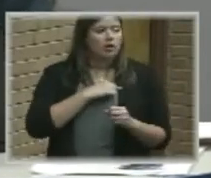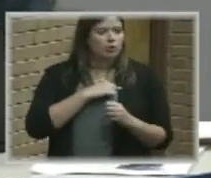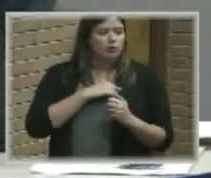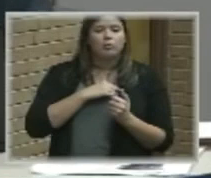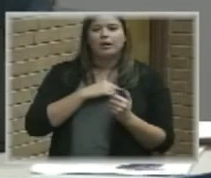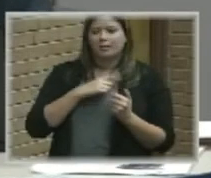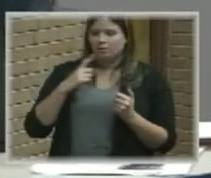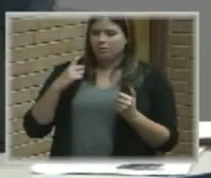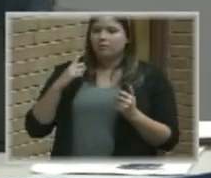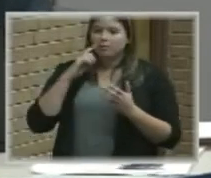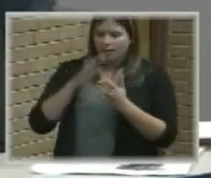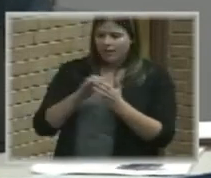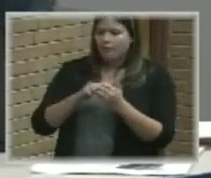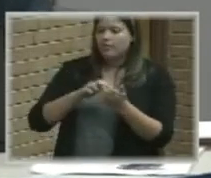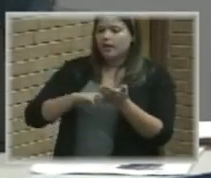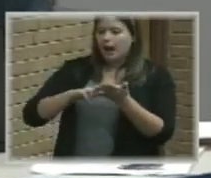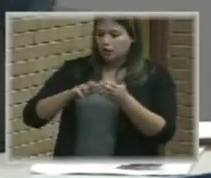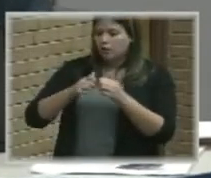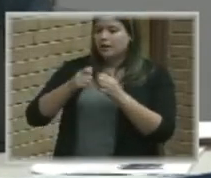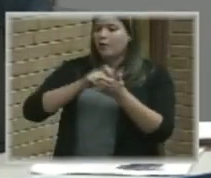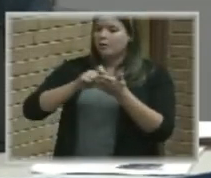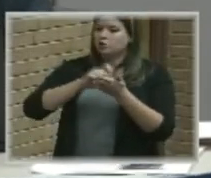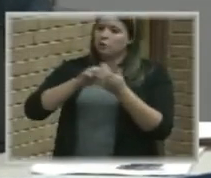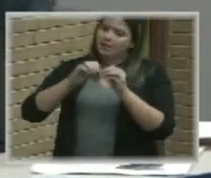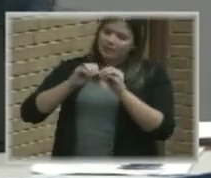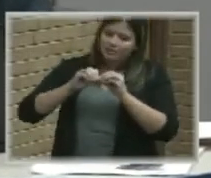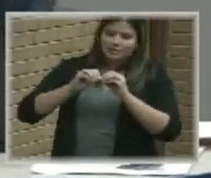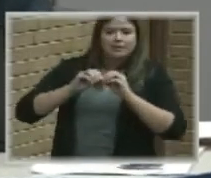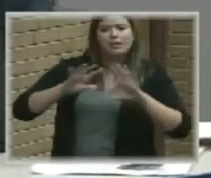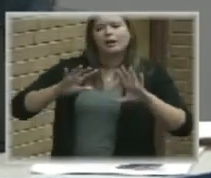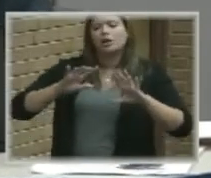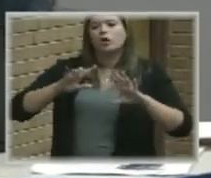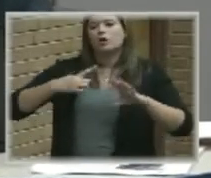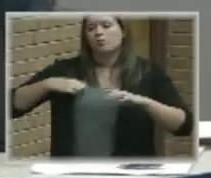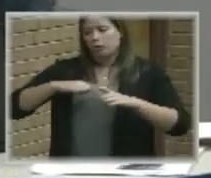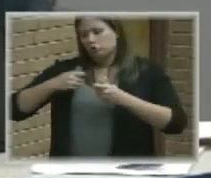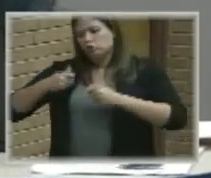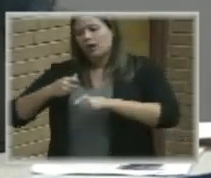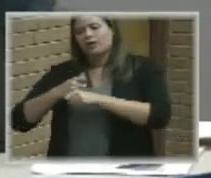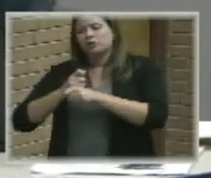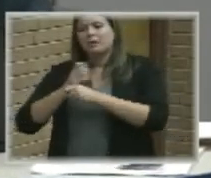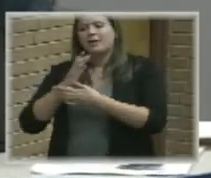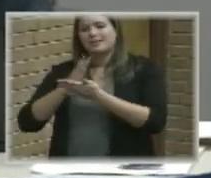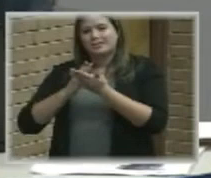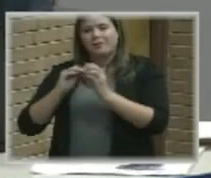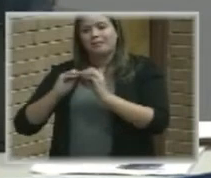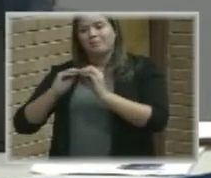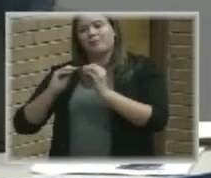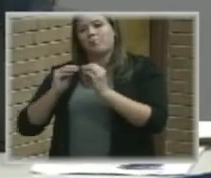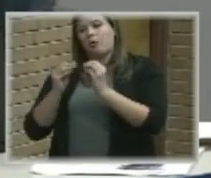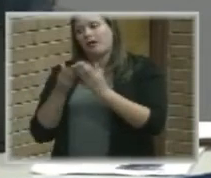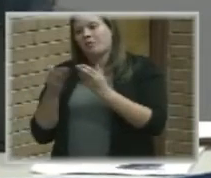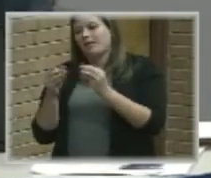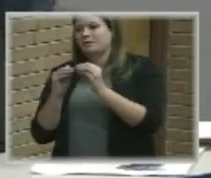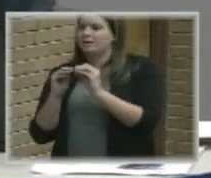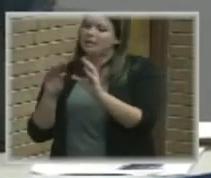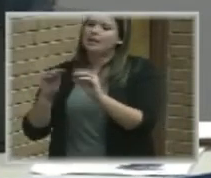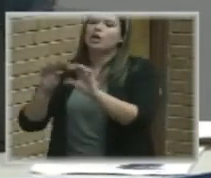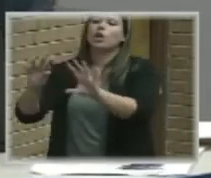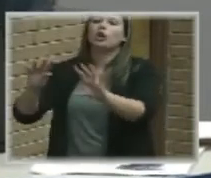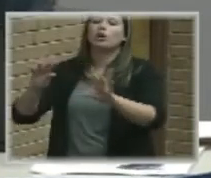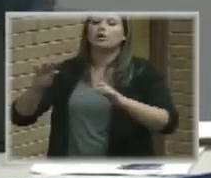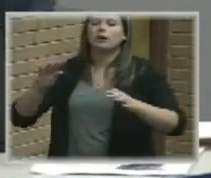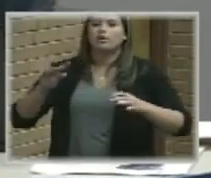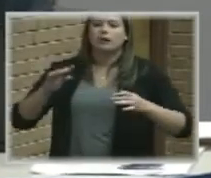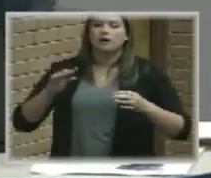clear, and we're trying to make some clarifications. But that is a point you may wish to discuss at your meeting.